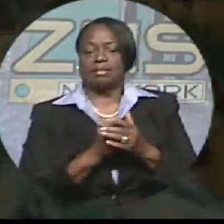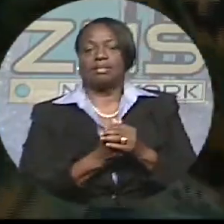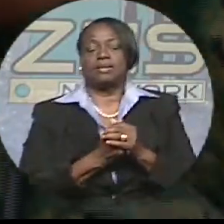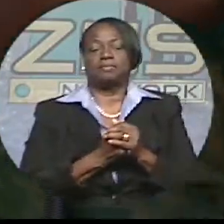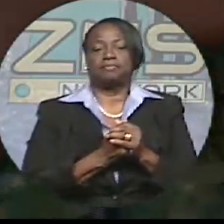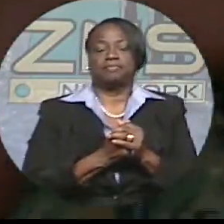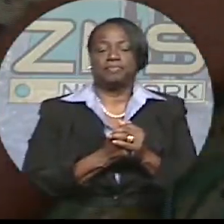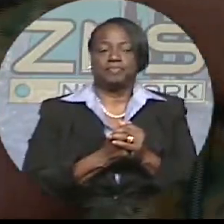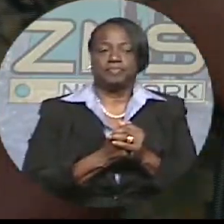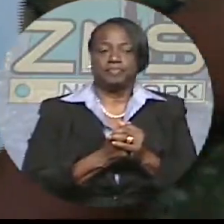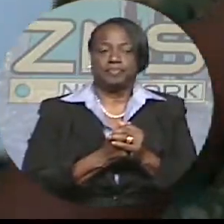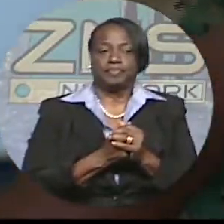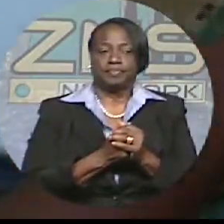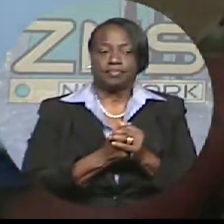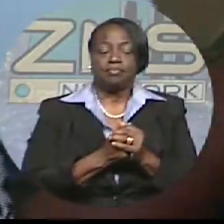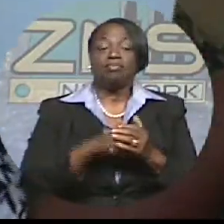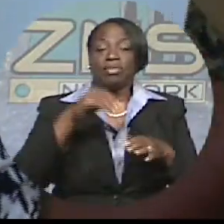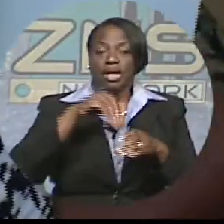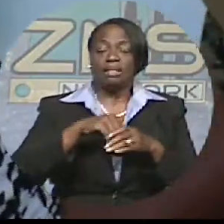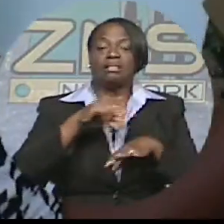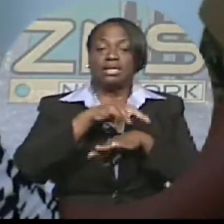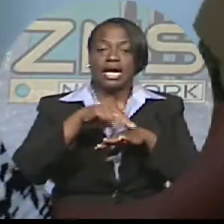this in its natural form.